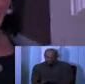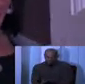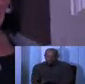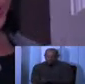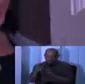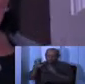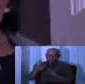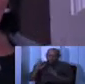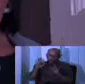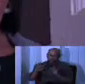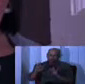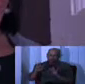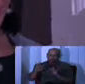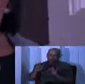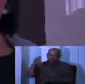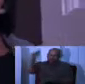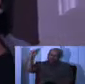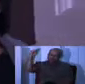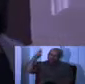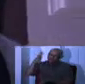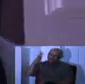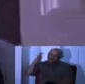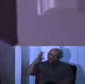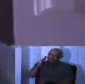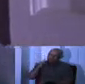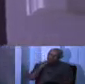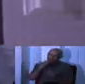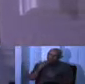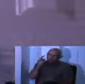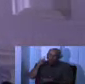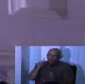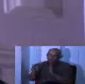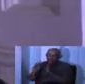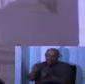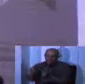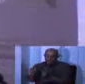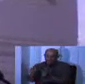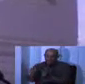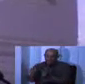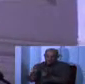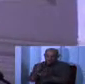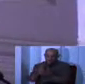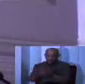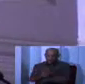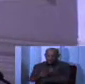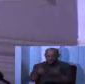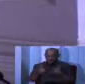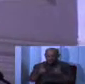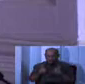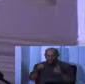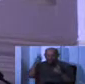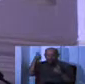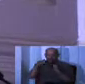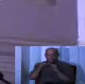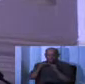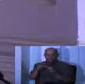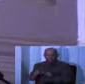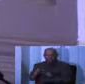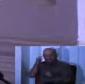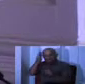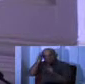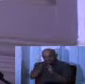Merciful and gracious God, we thank you for the gift of the resources that you continually,